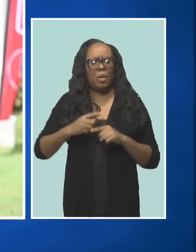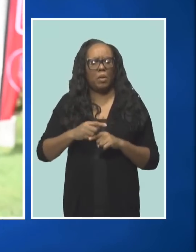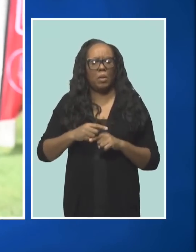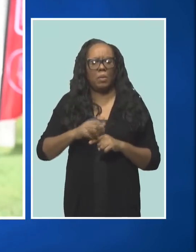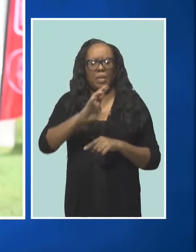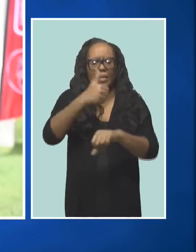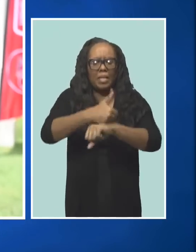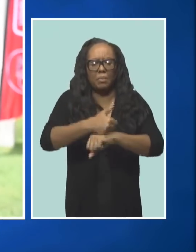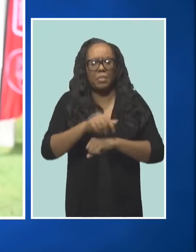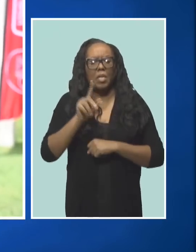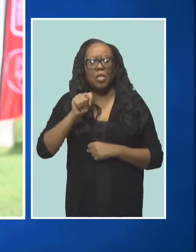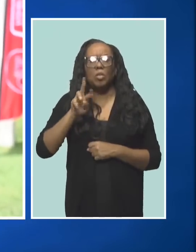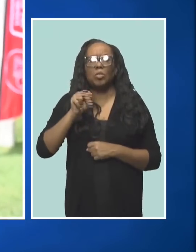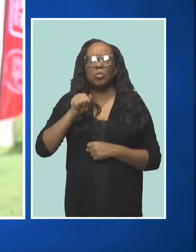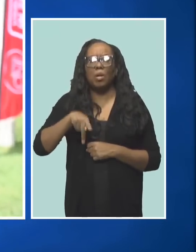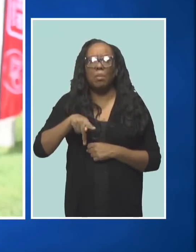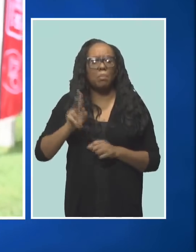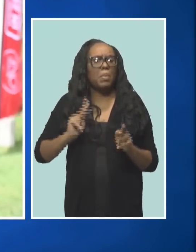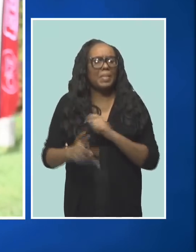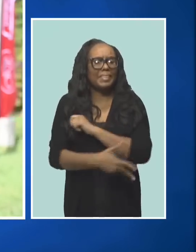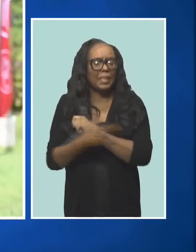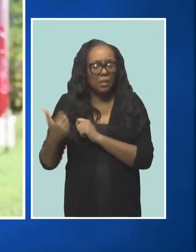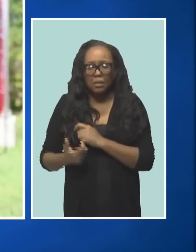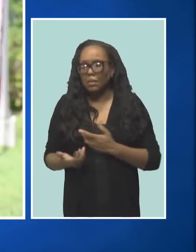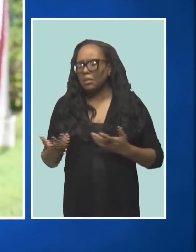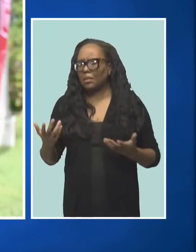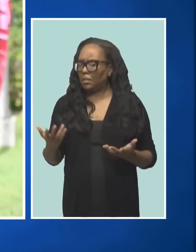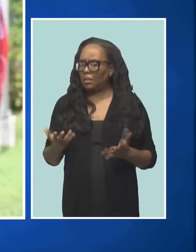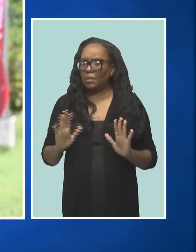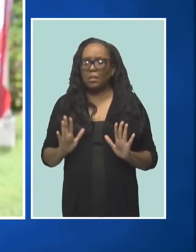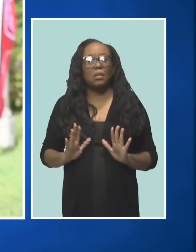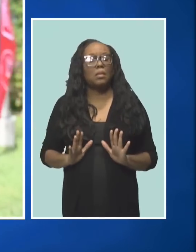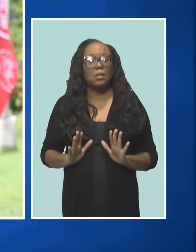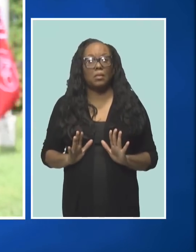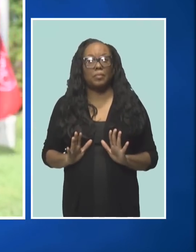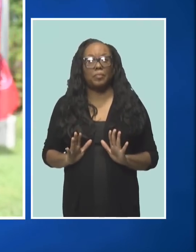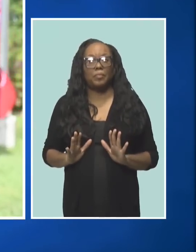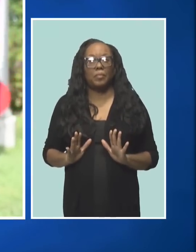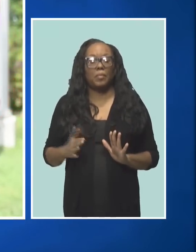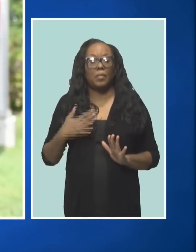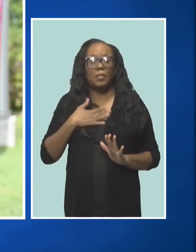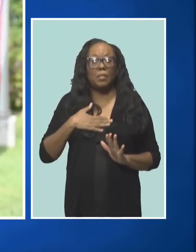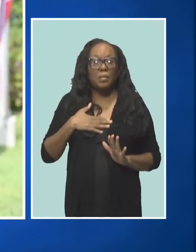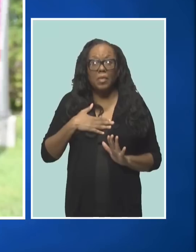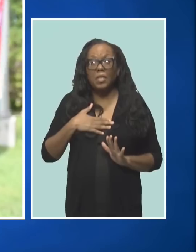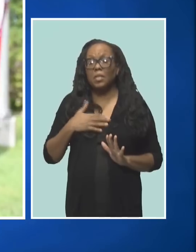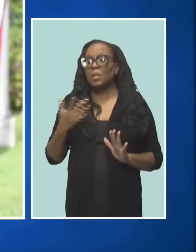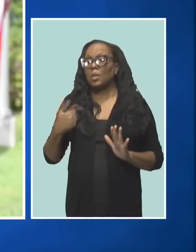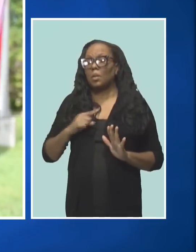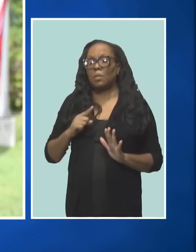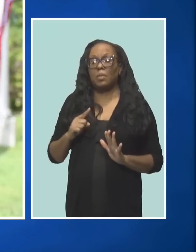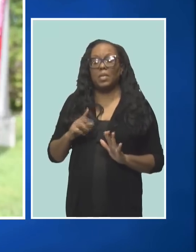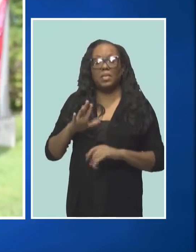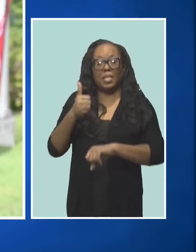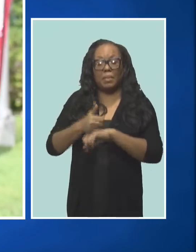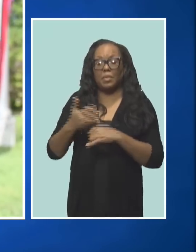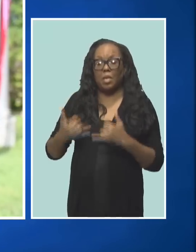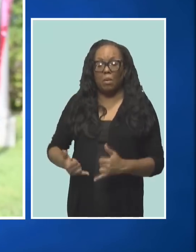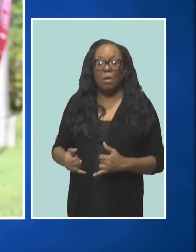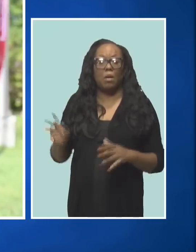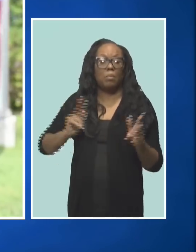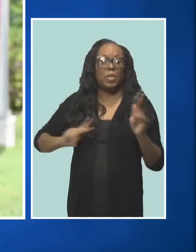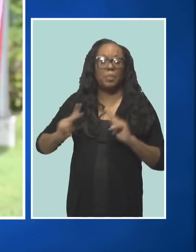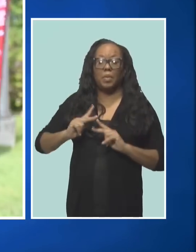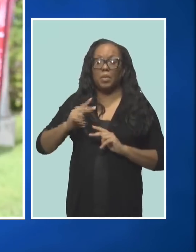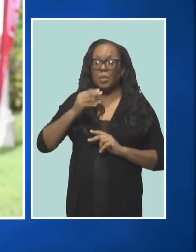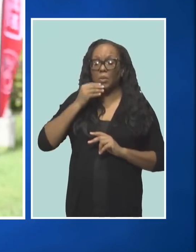public domain. So the traps that we have remaining, we ask persons to have an eye on them, so we tend to only set them on their premises and not in